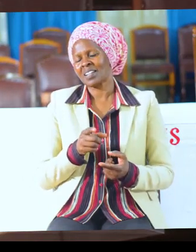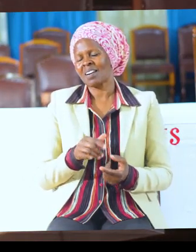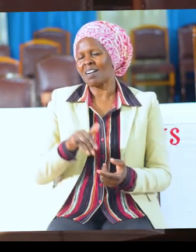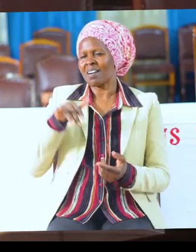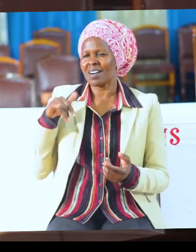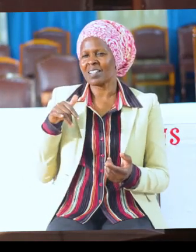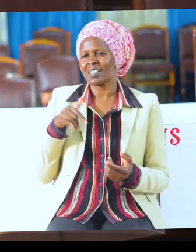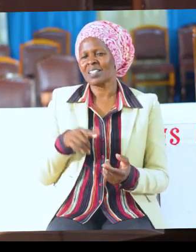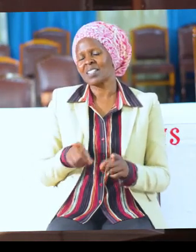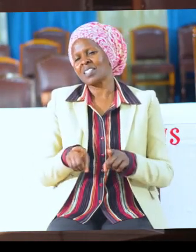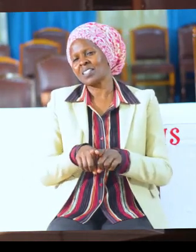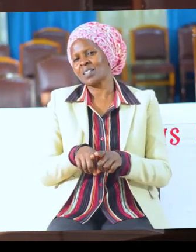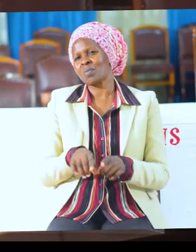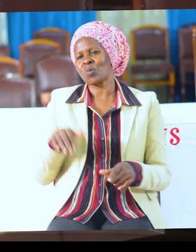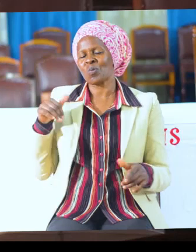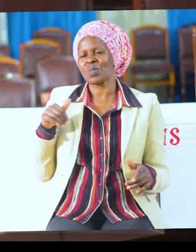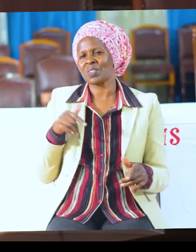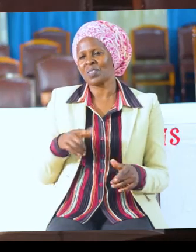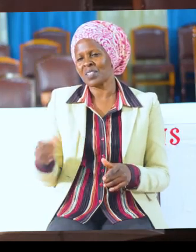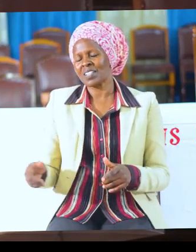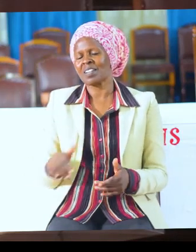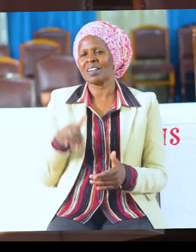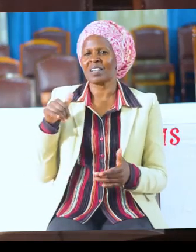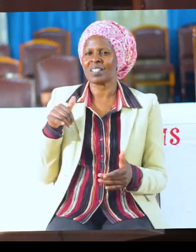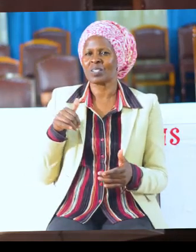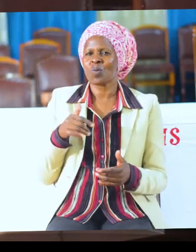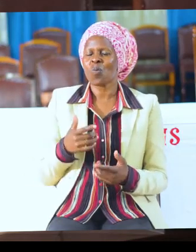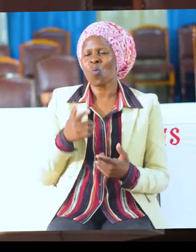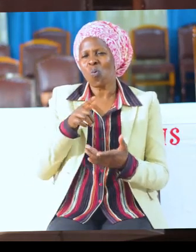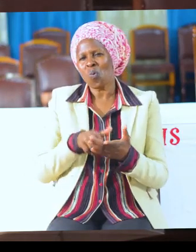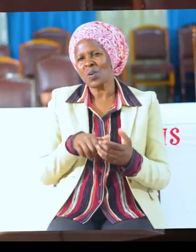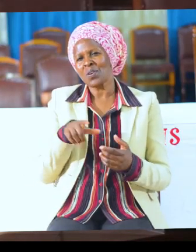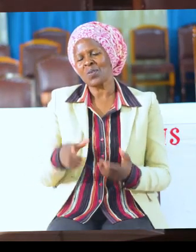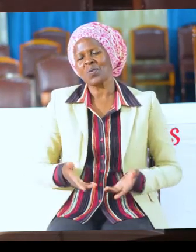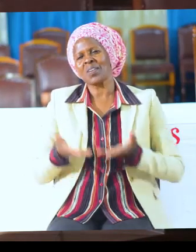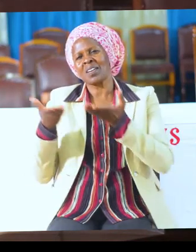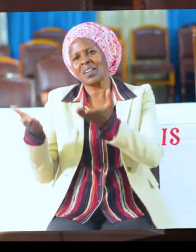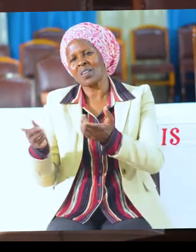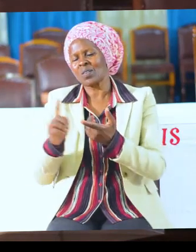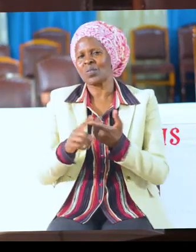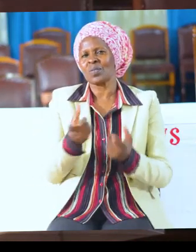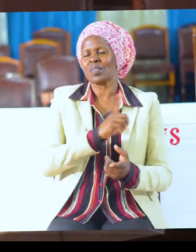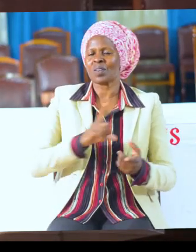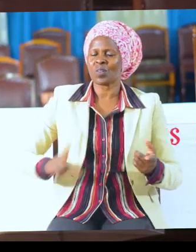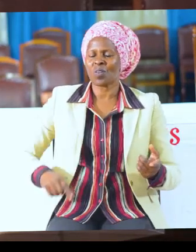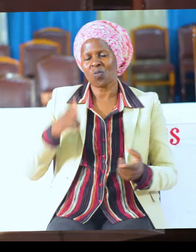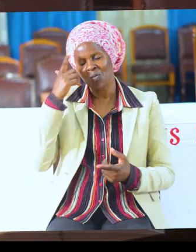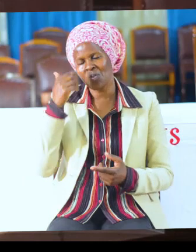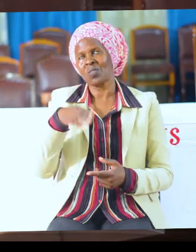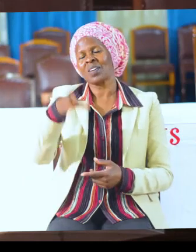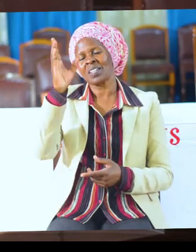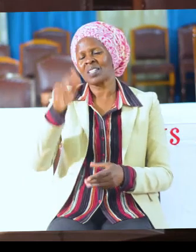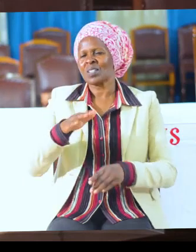very same question that the psalmist is asking. What shall I render unto the Lord for all his goodness